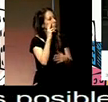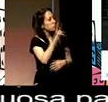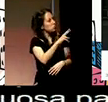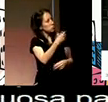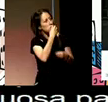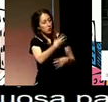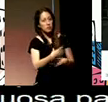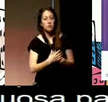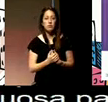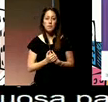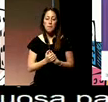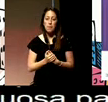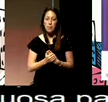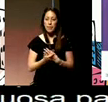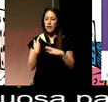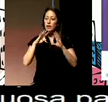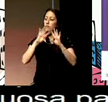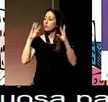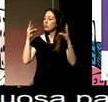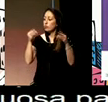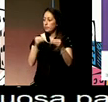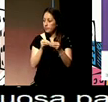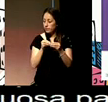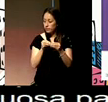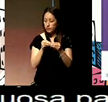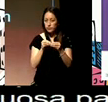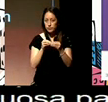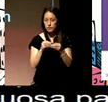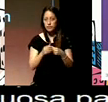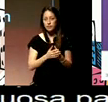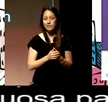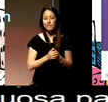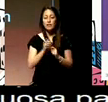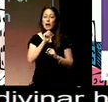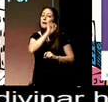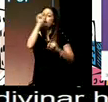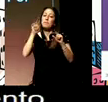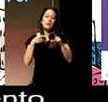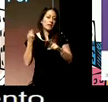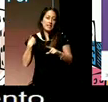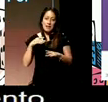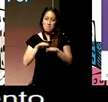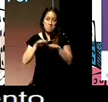have the perception of the whole thing. Well, just to conclude,